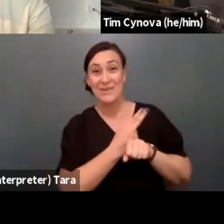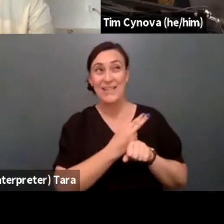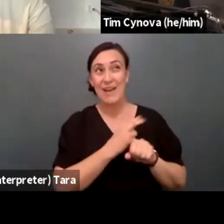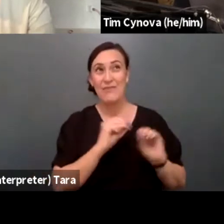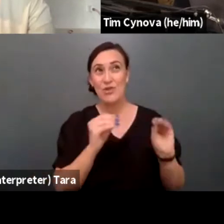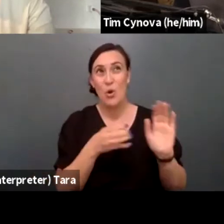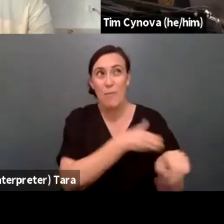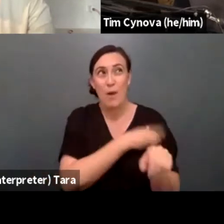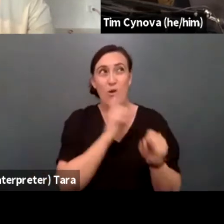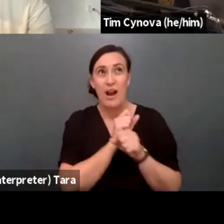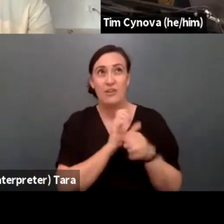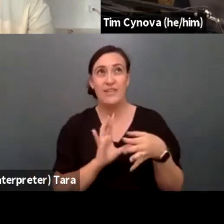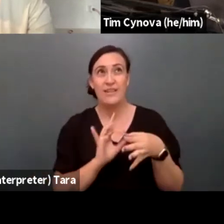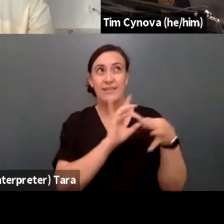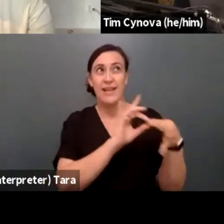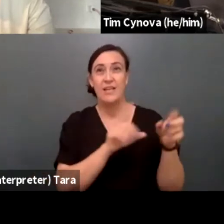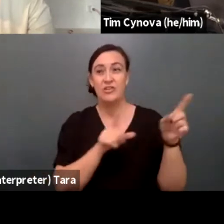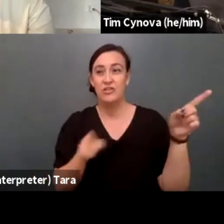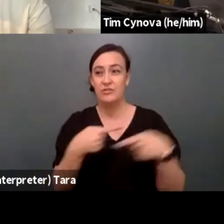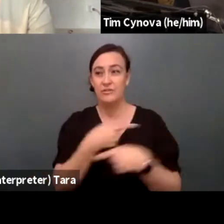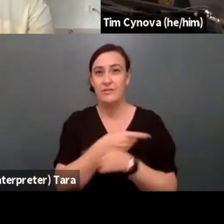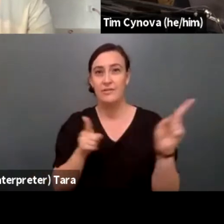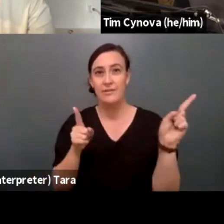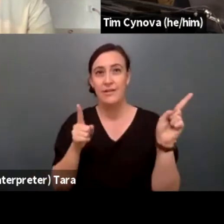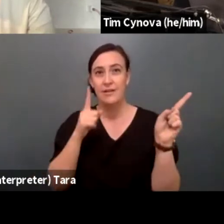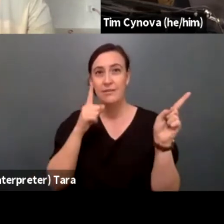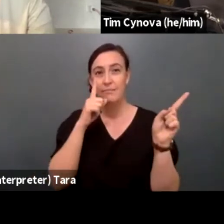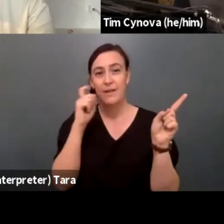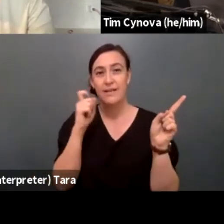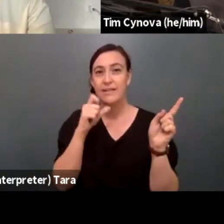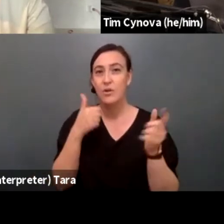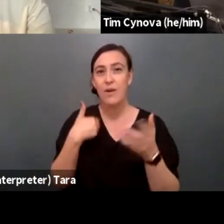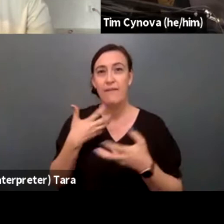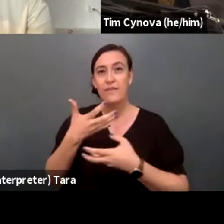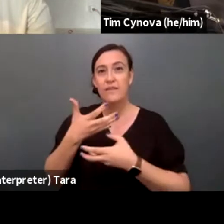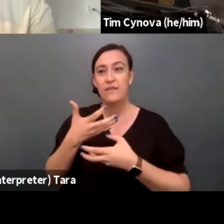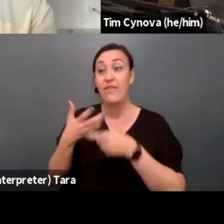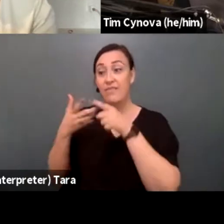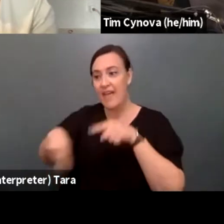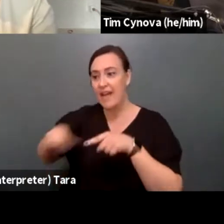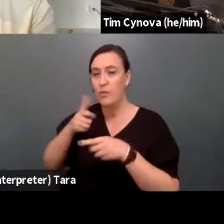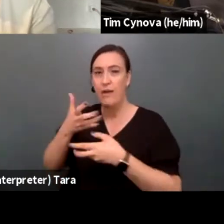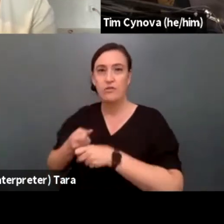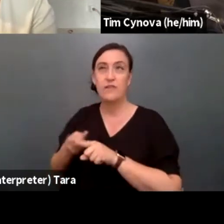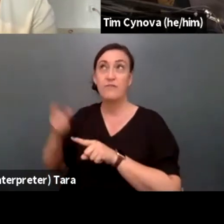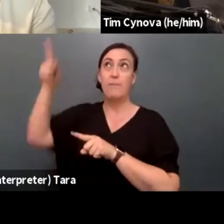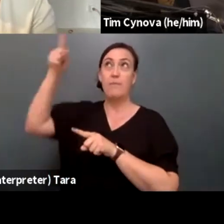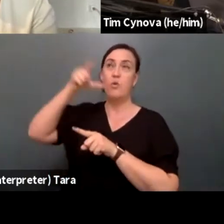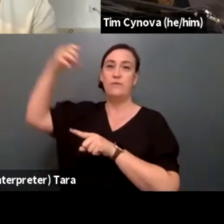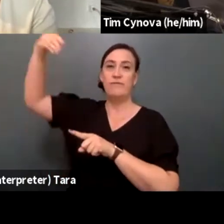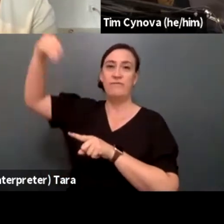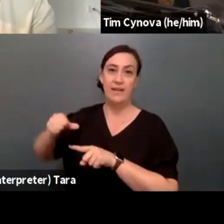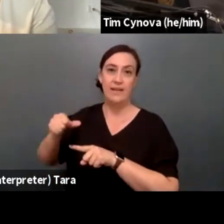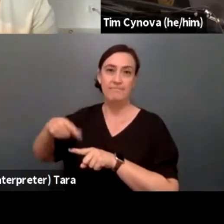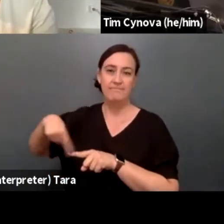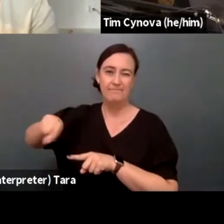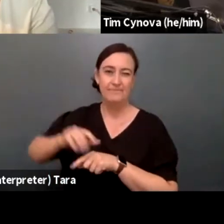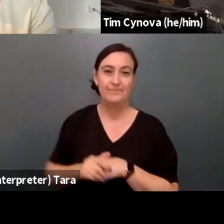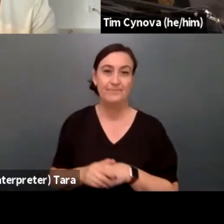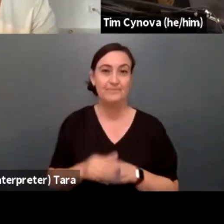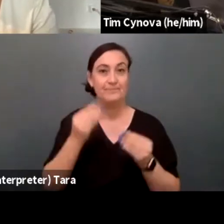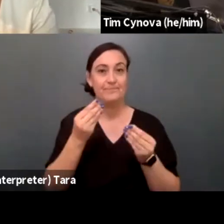attached to them because they don't have the trust of the folks who are funding the work. The more honest and transparent we